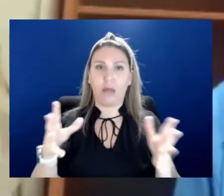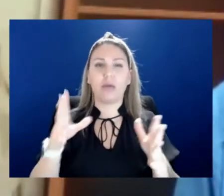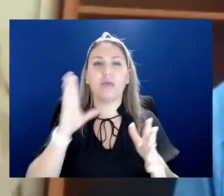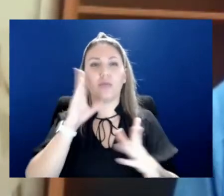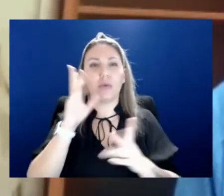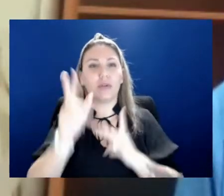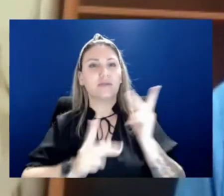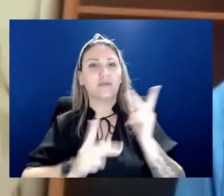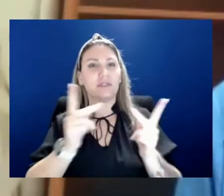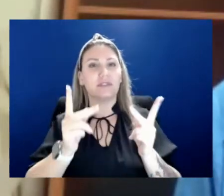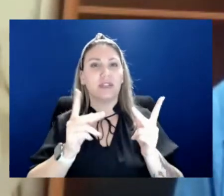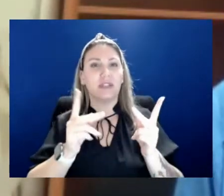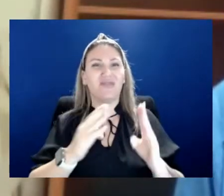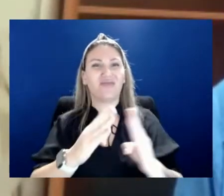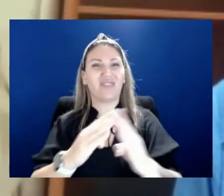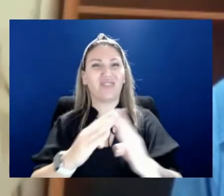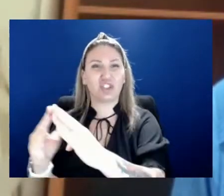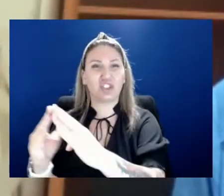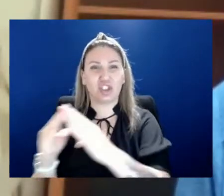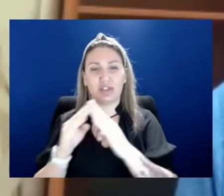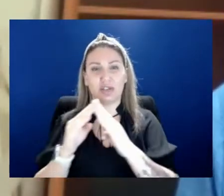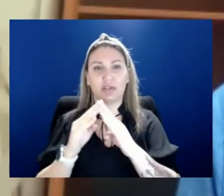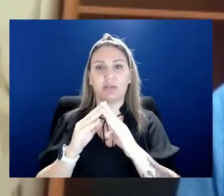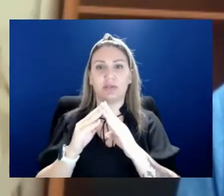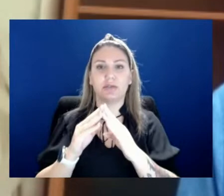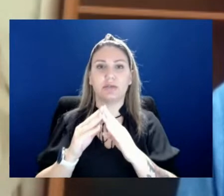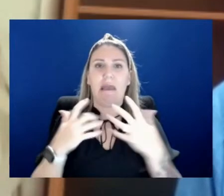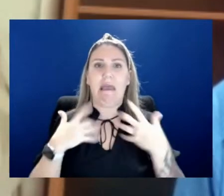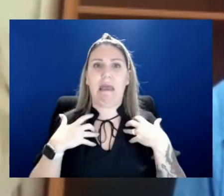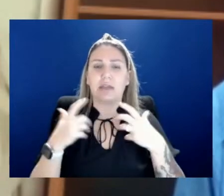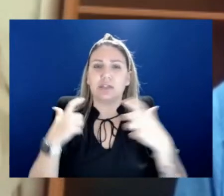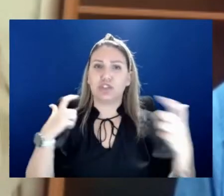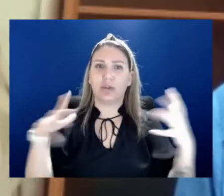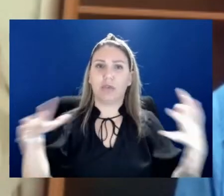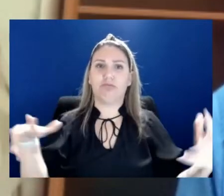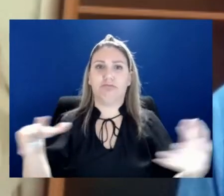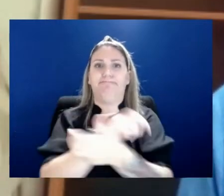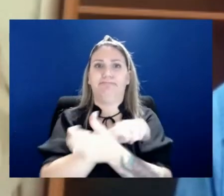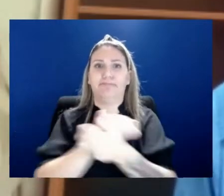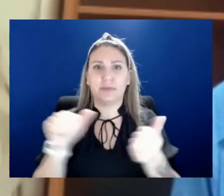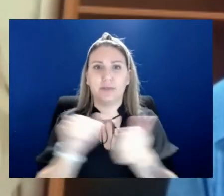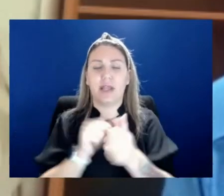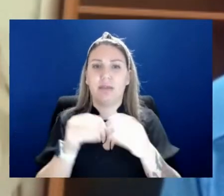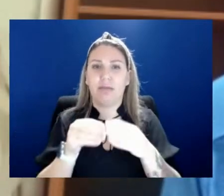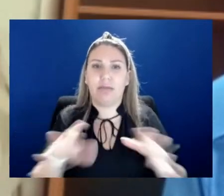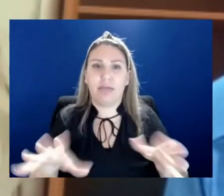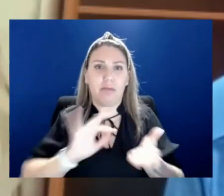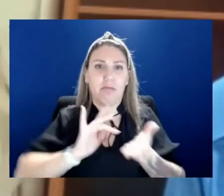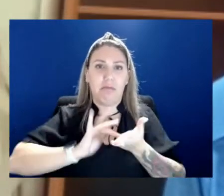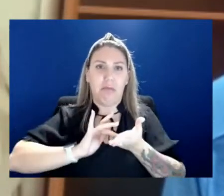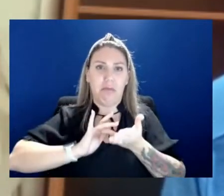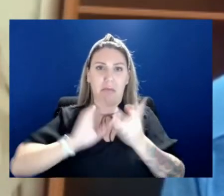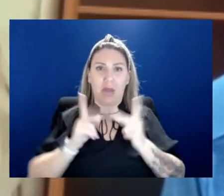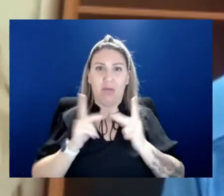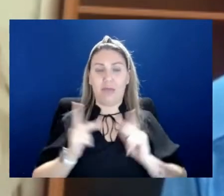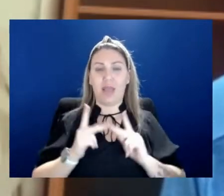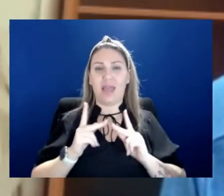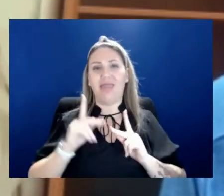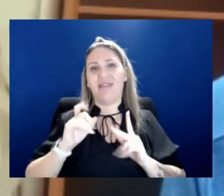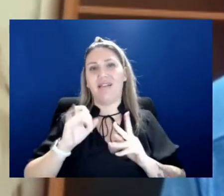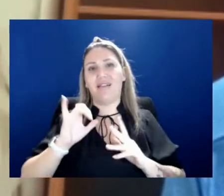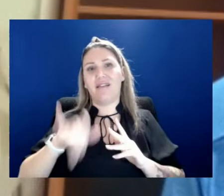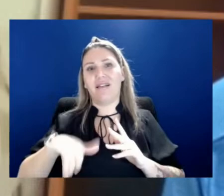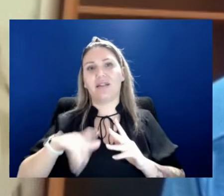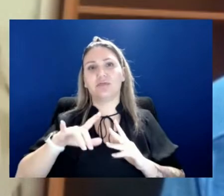have had massive destruction and loss of medical facilities. So that starts next in September,